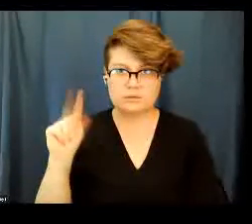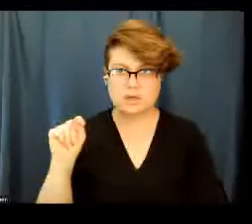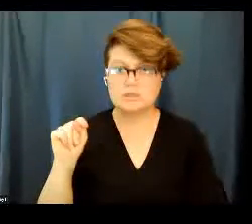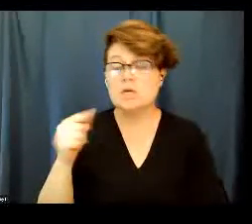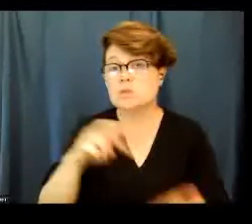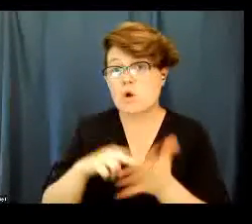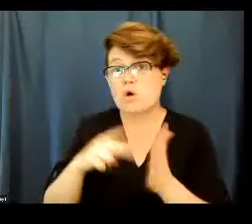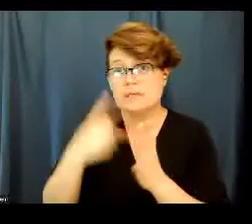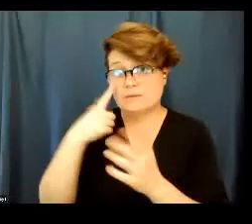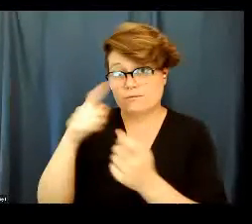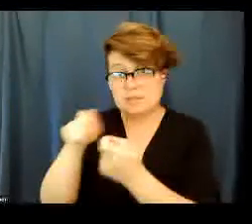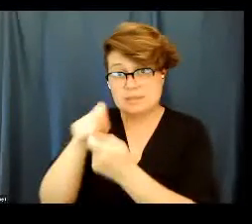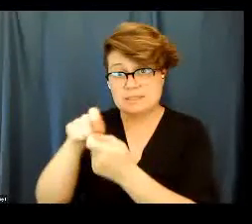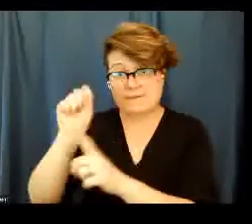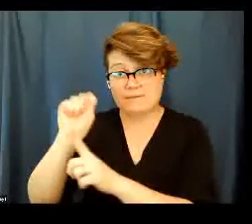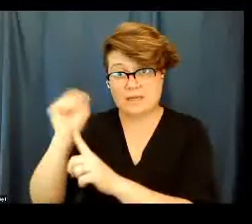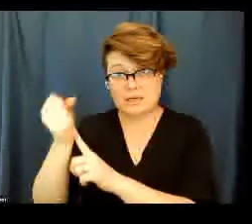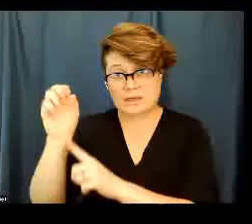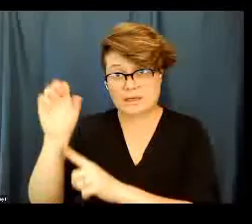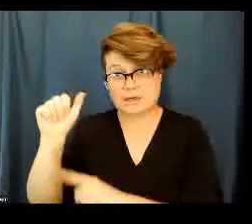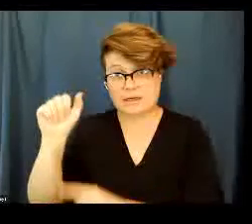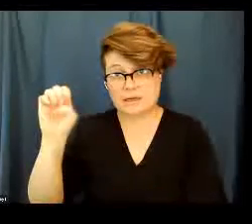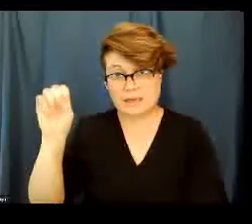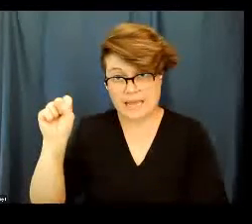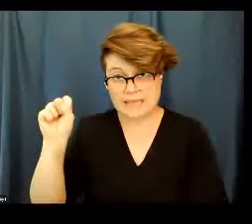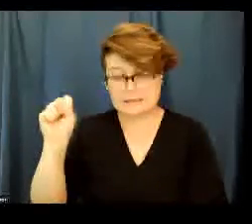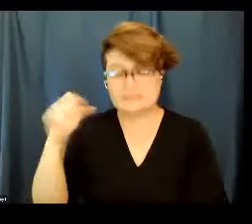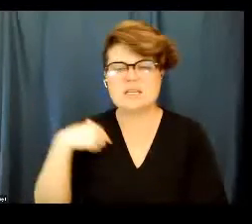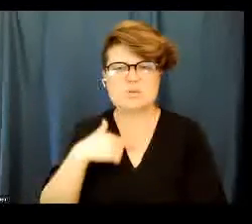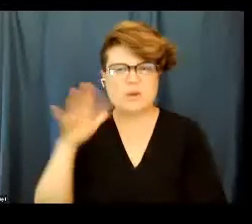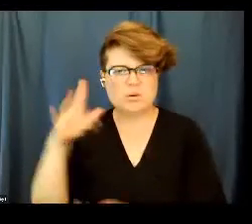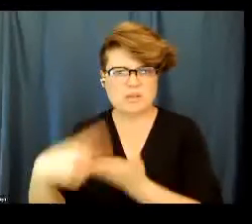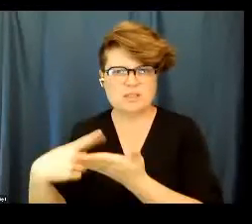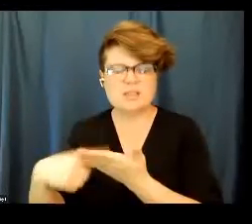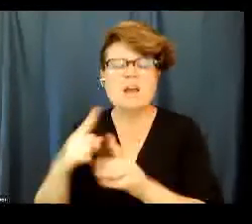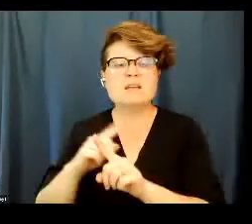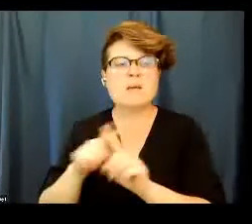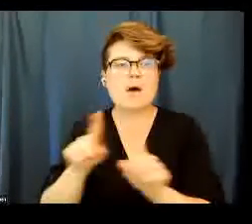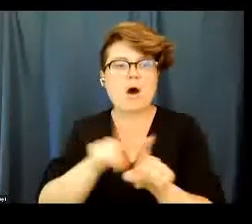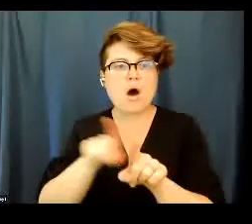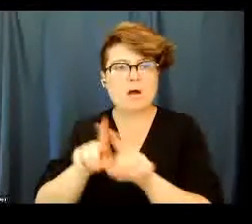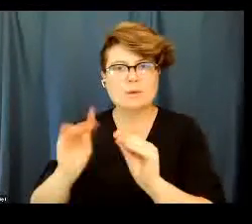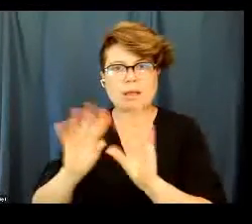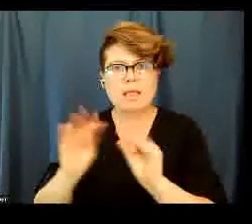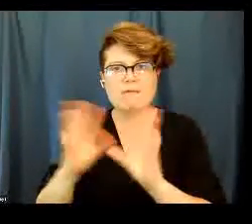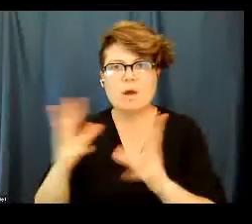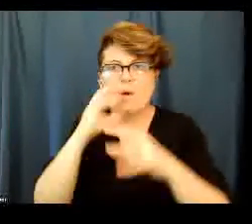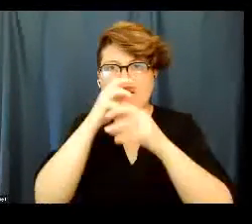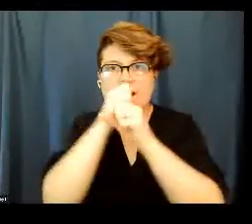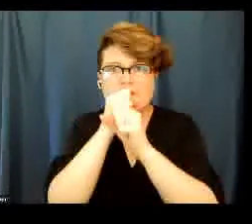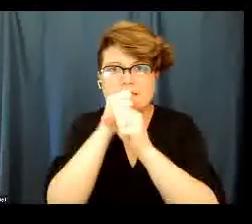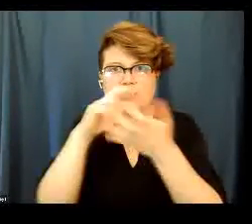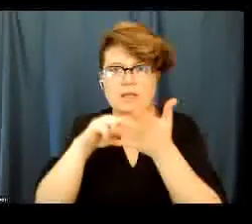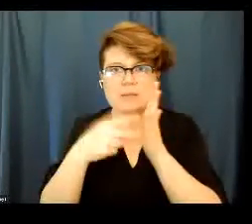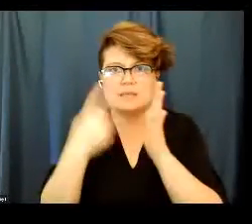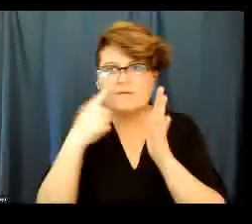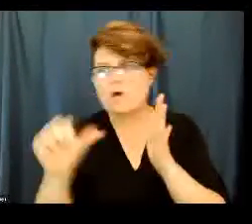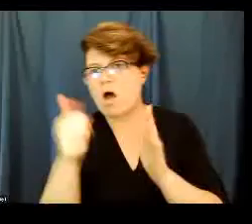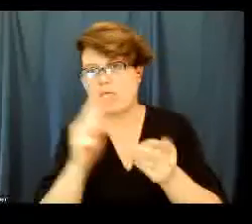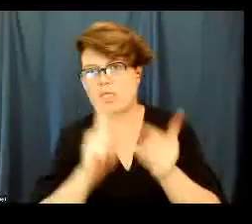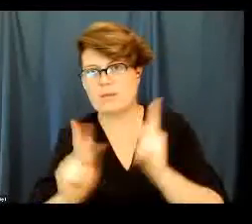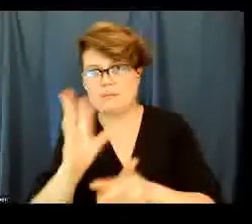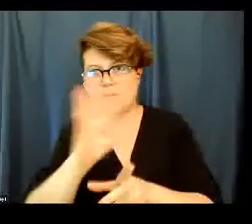going to talk about what that means. And it's also going to clarify what confidentiality means to the other members of the SART, because